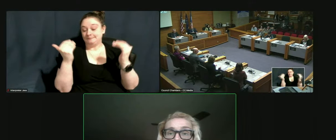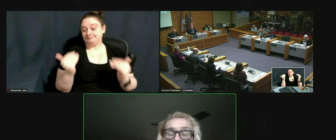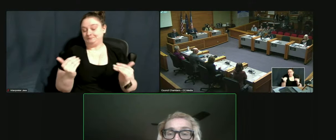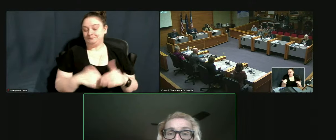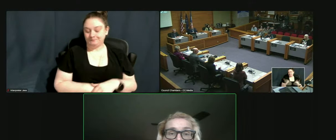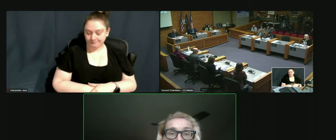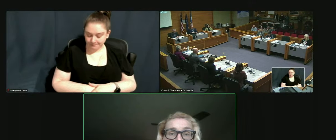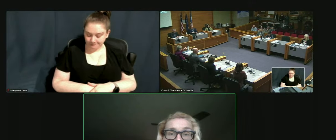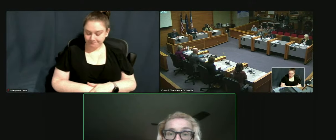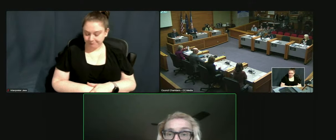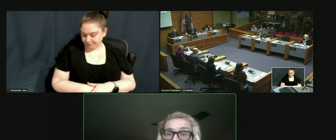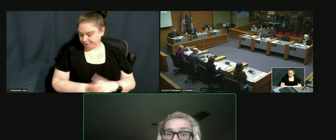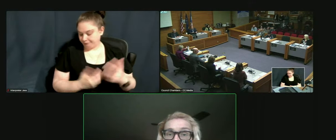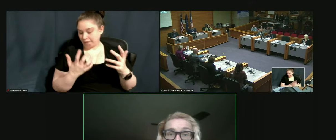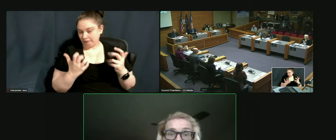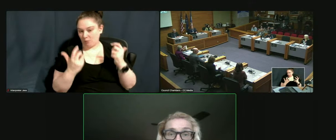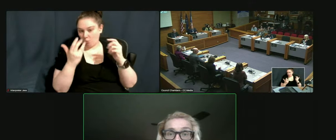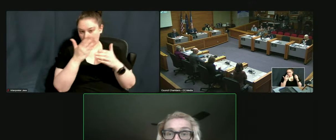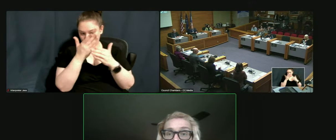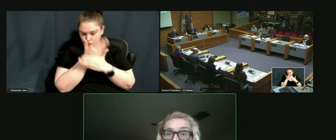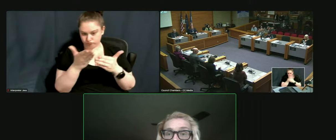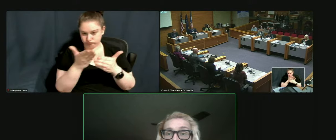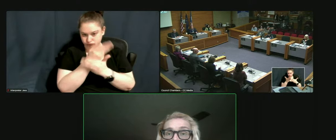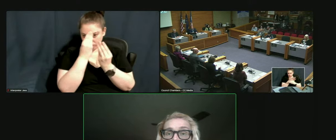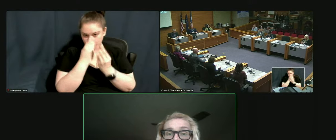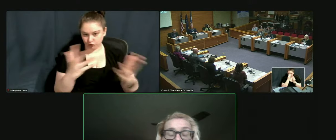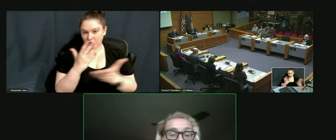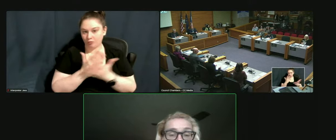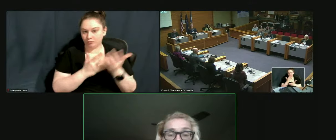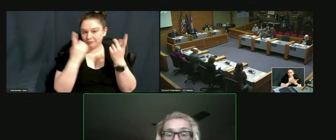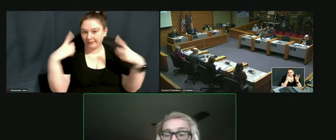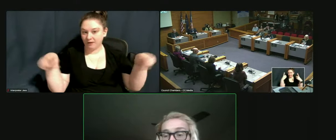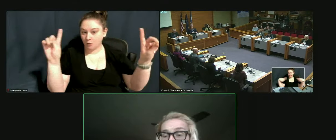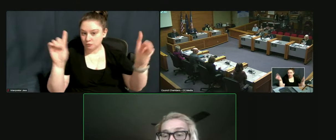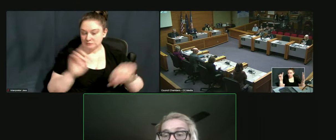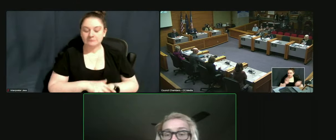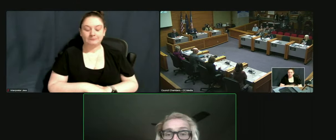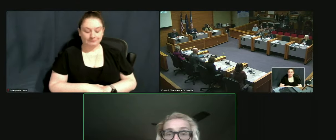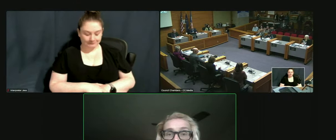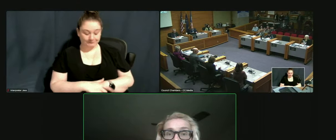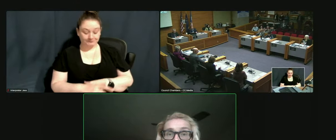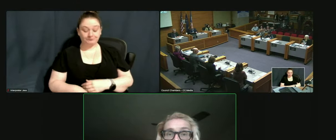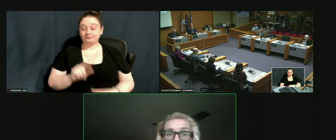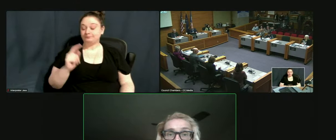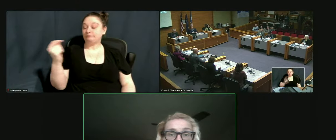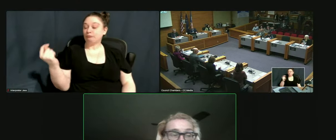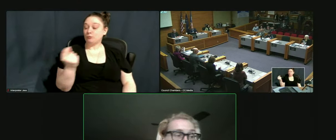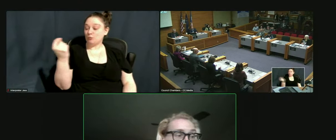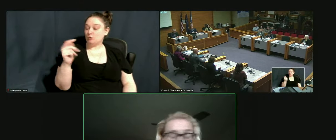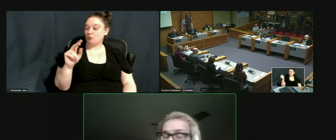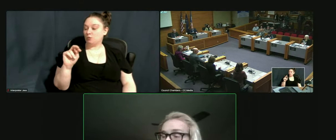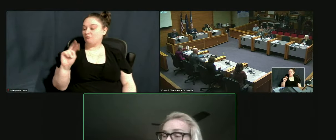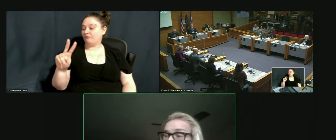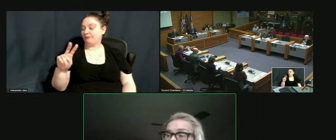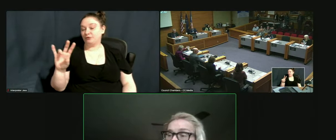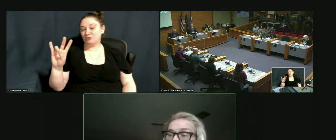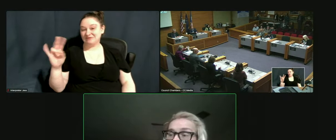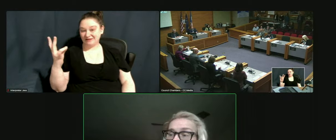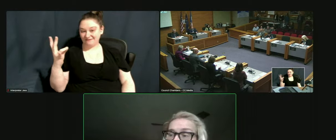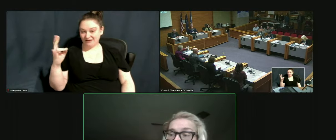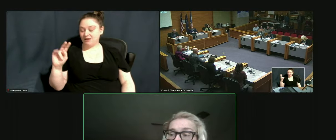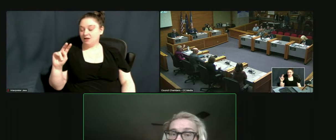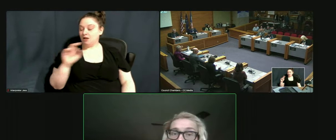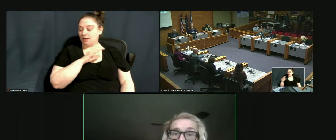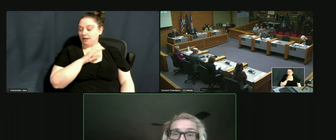to share some announcements with you folks. On Tuesday, November 7th, Councilor